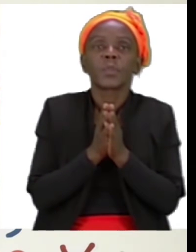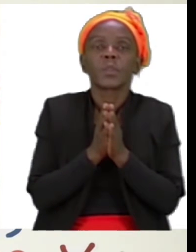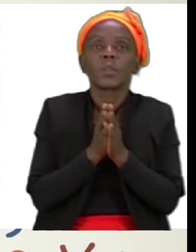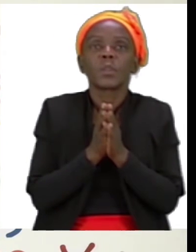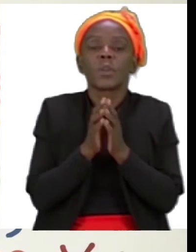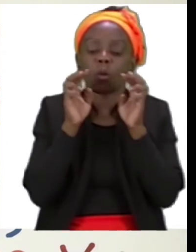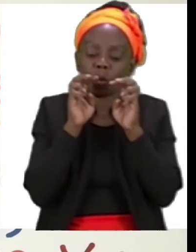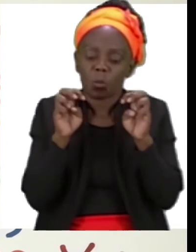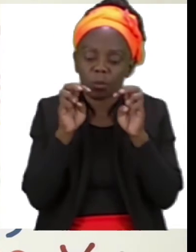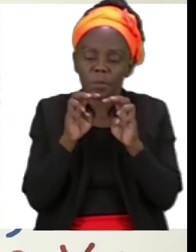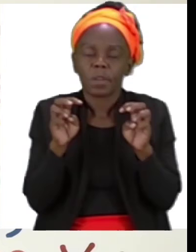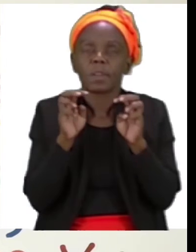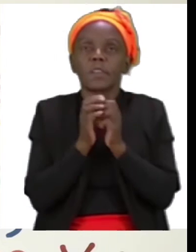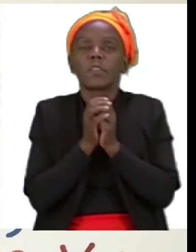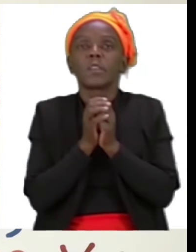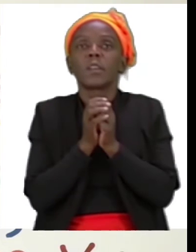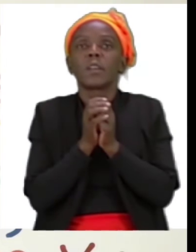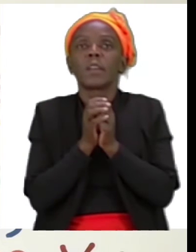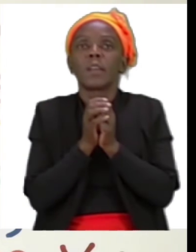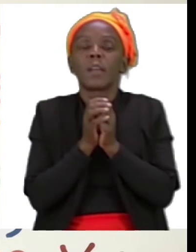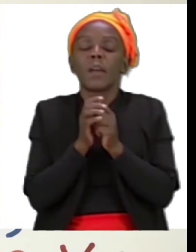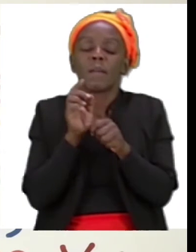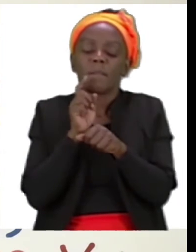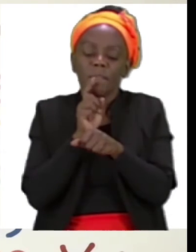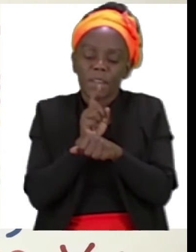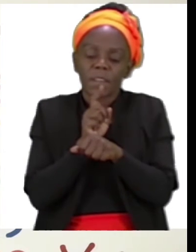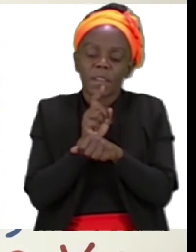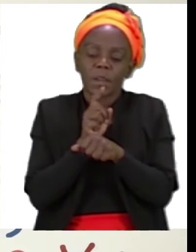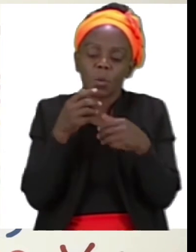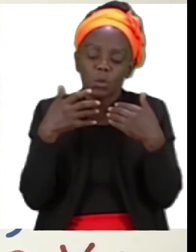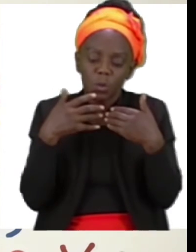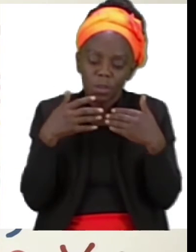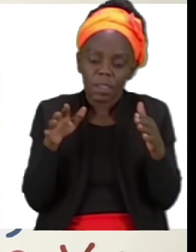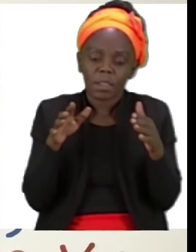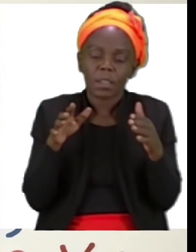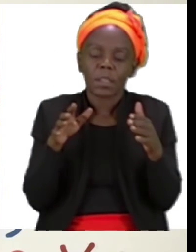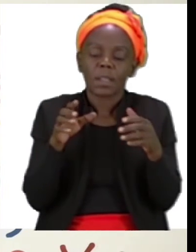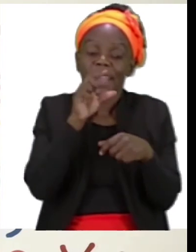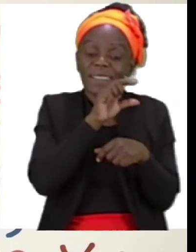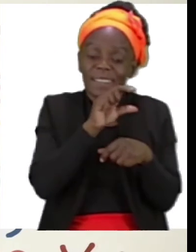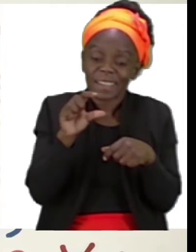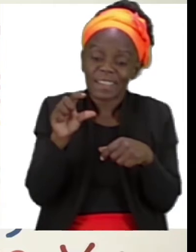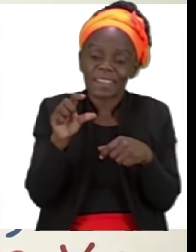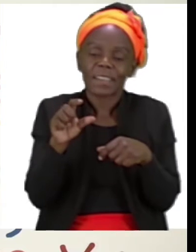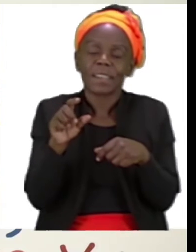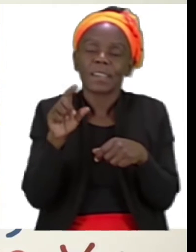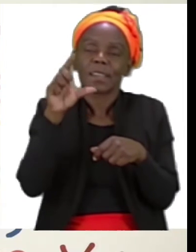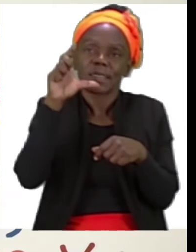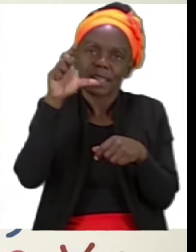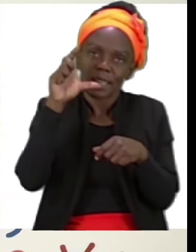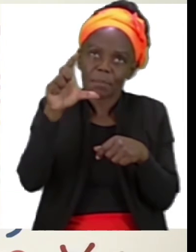for when making a sentence is the capital letters. In this case, we only